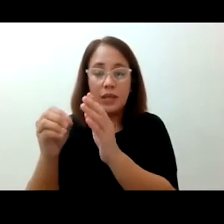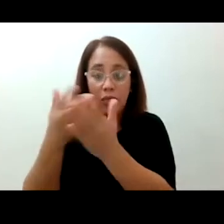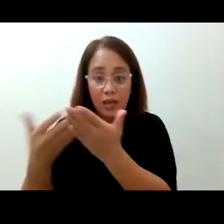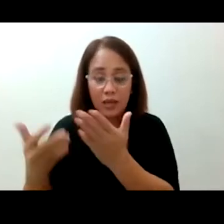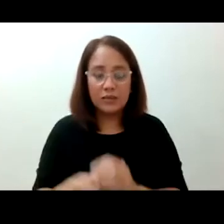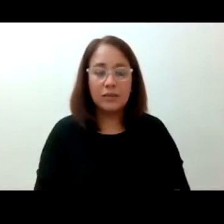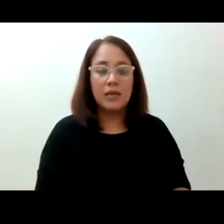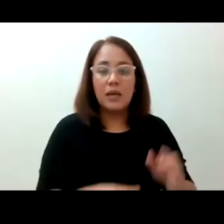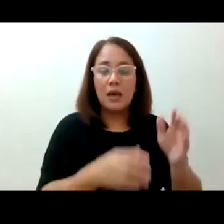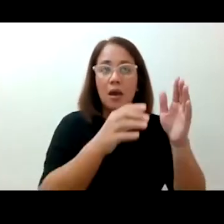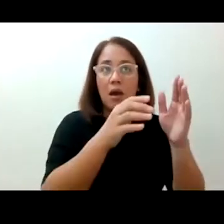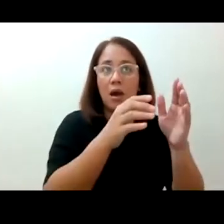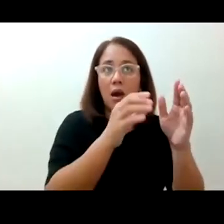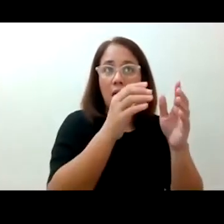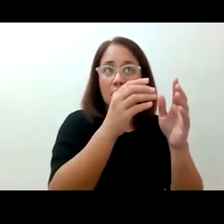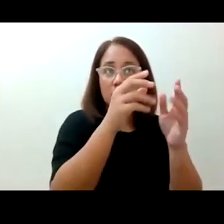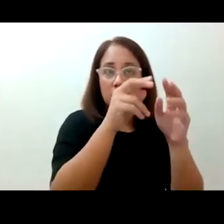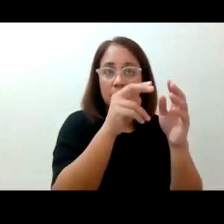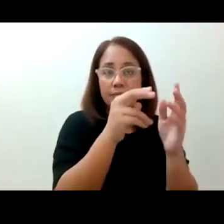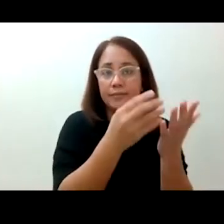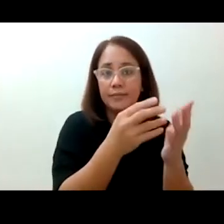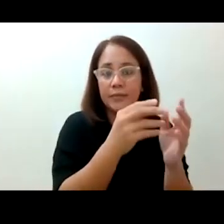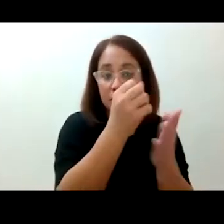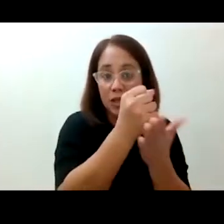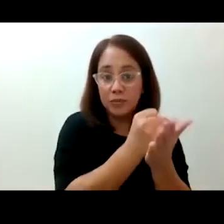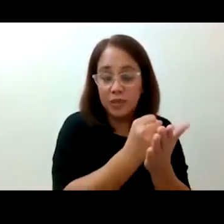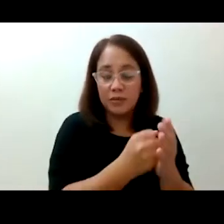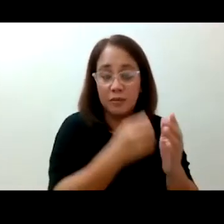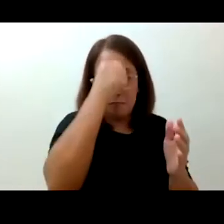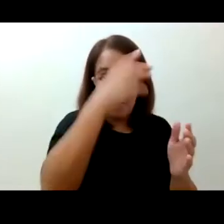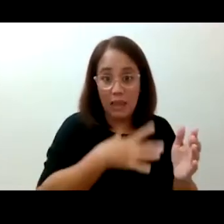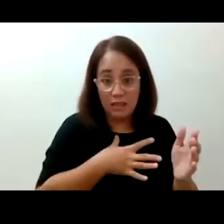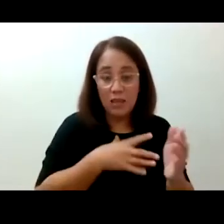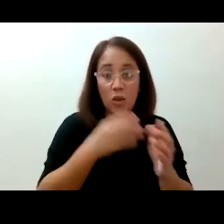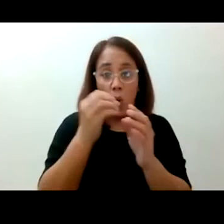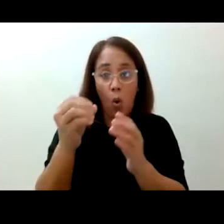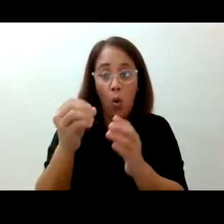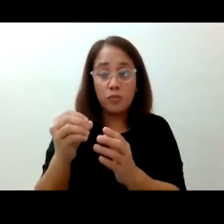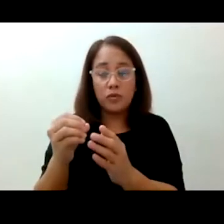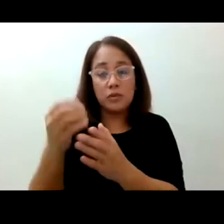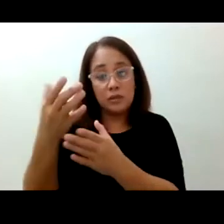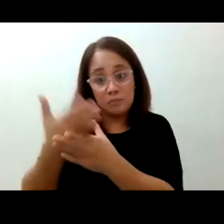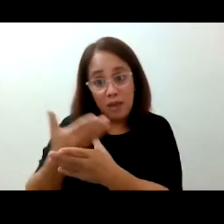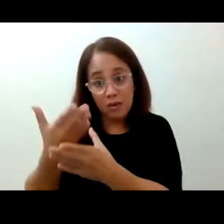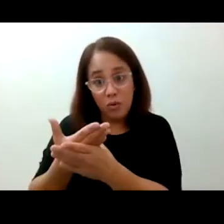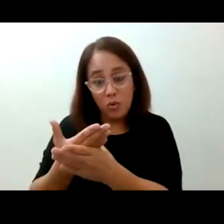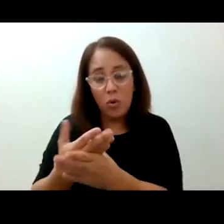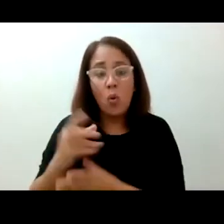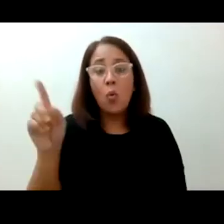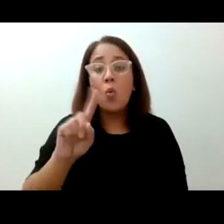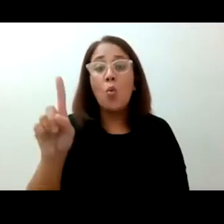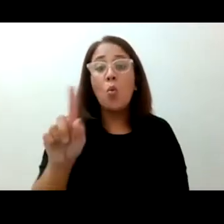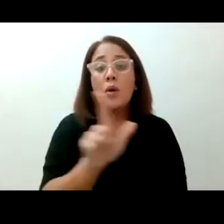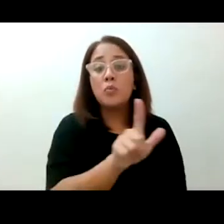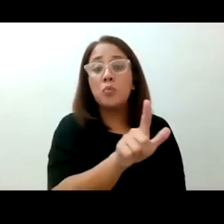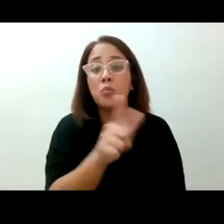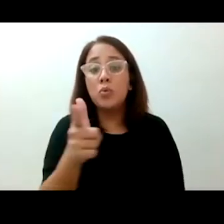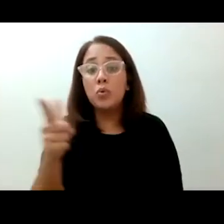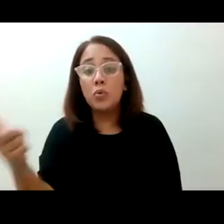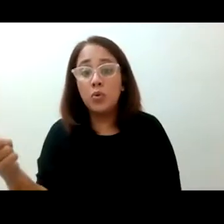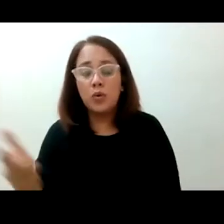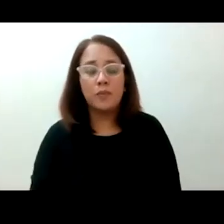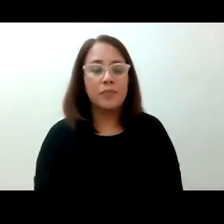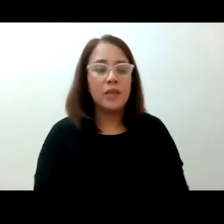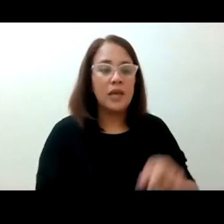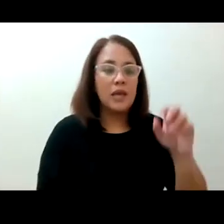and the object is a thing like mango, the normal word order is A, verb,